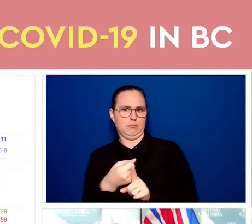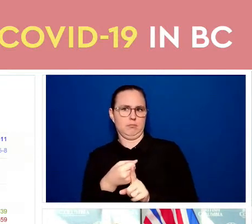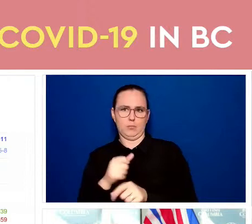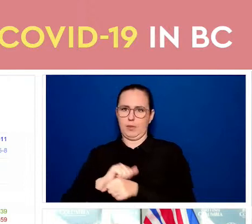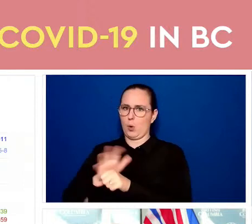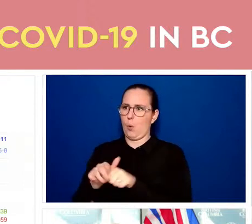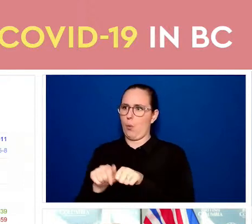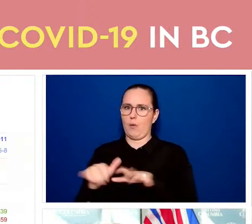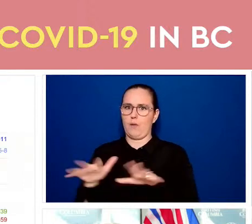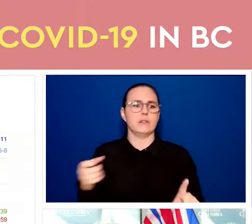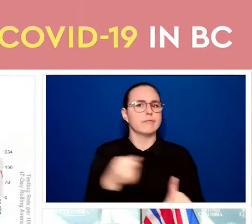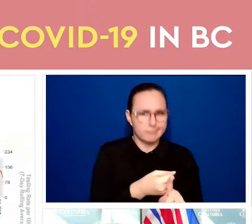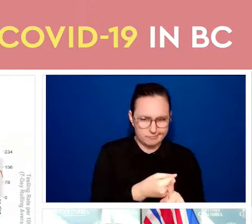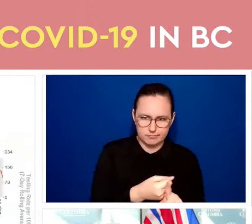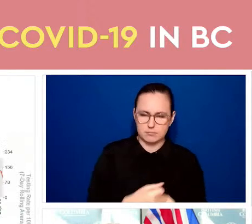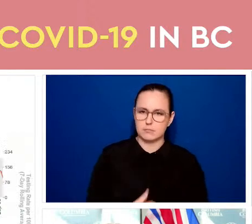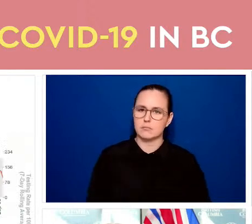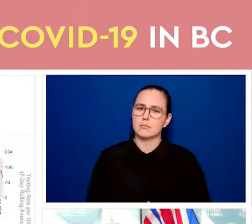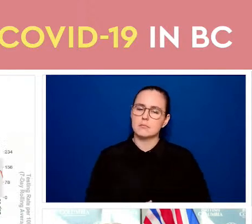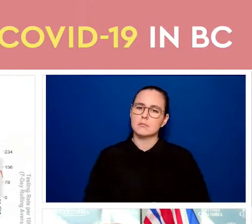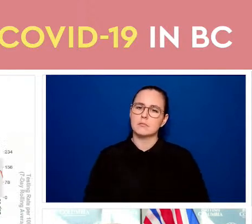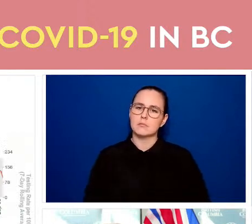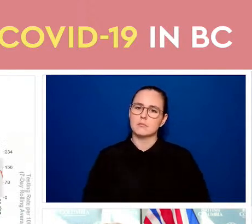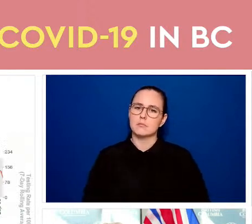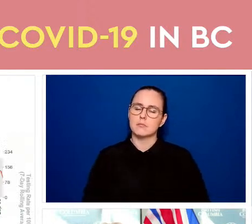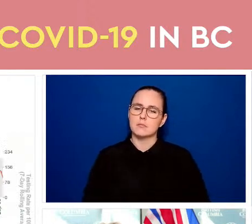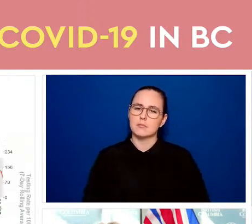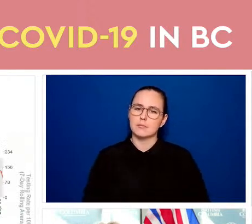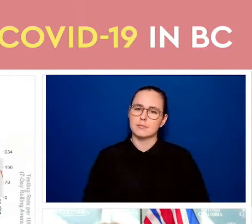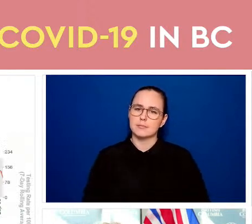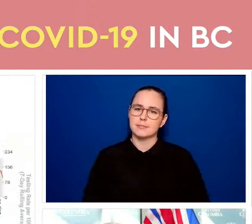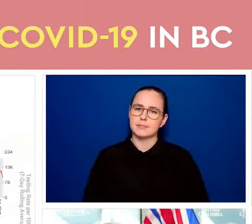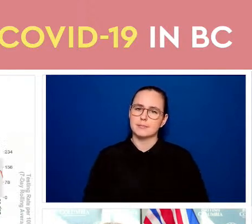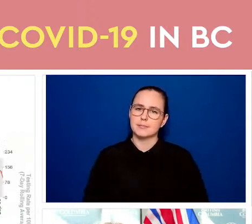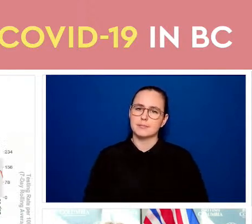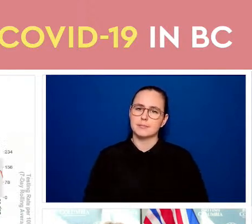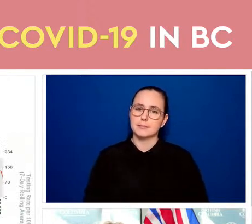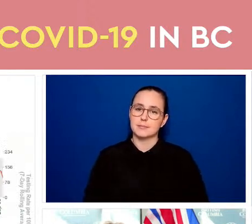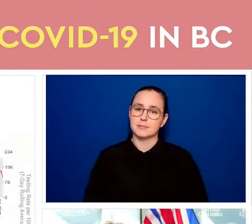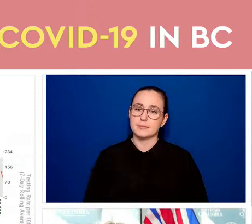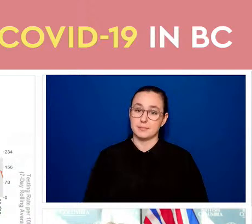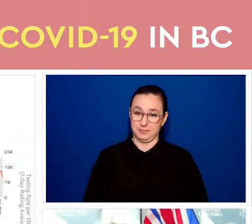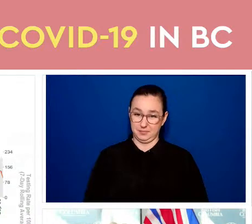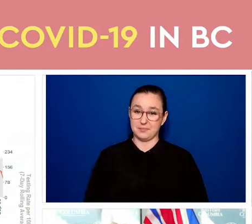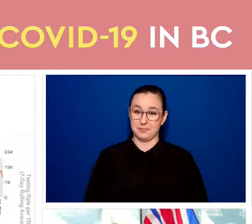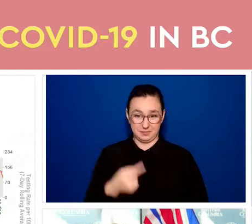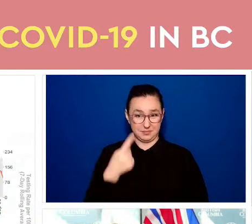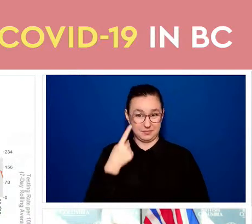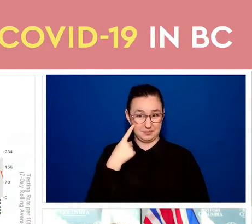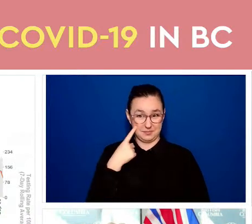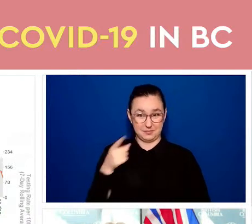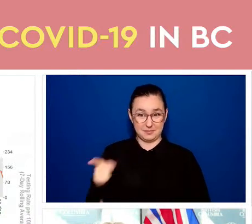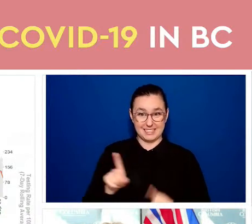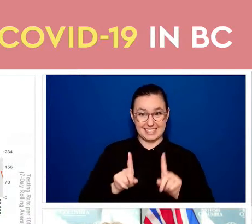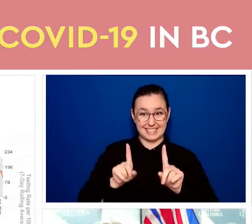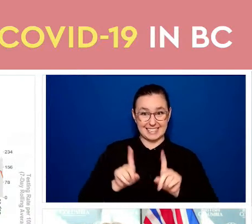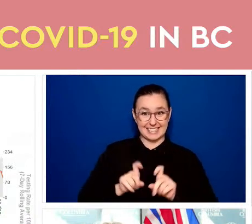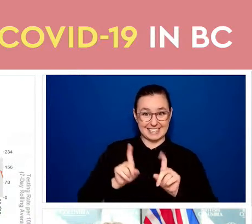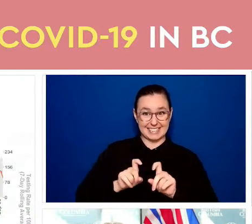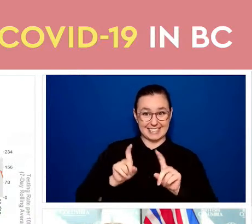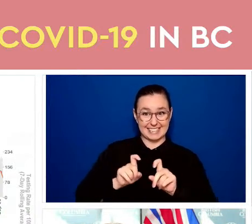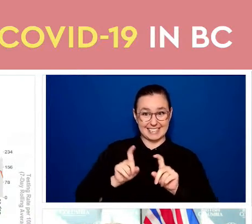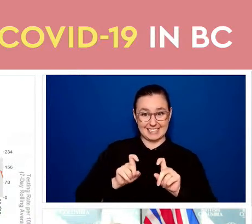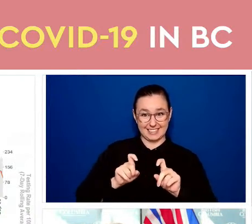for COVID-19 across the age groups, what we've seen is a dramatic increase in numbers of children,